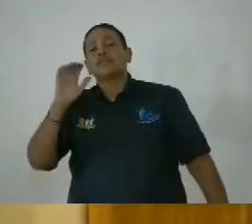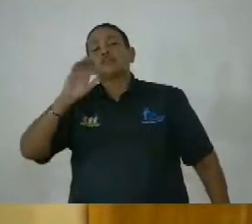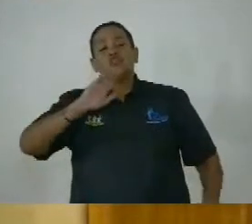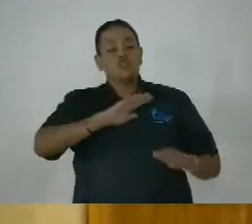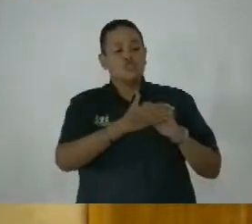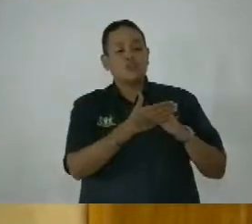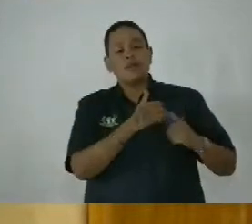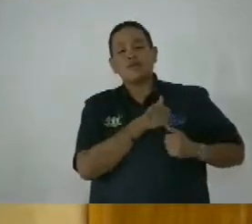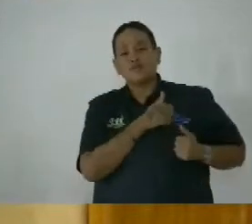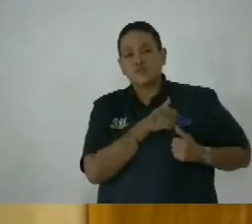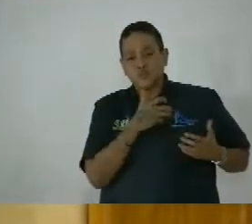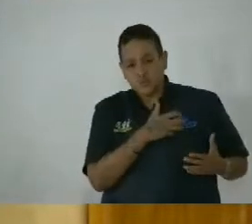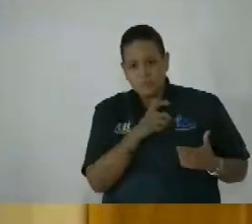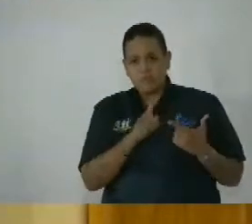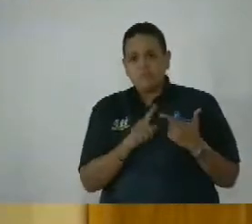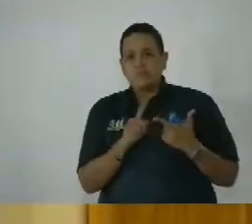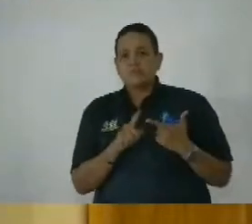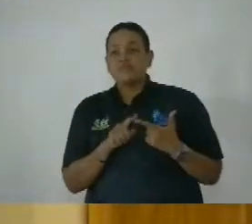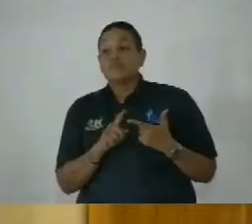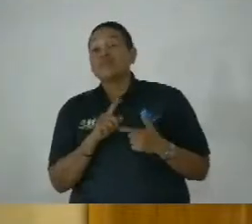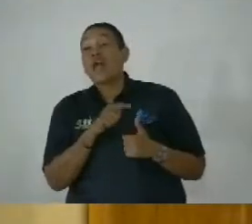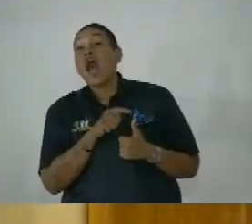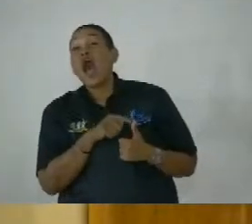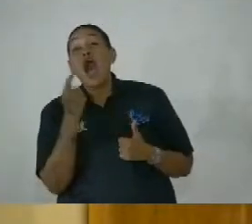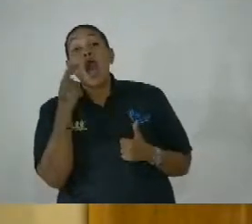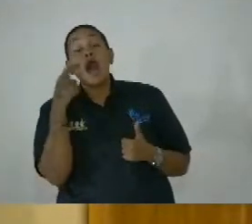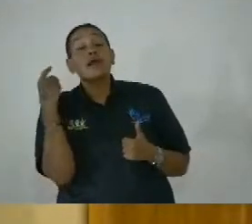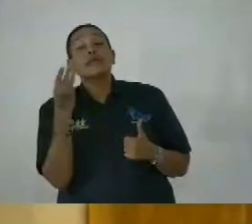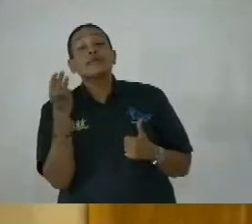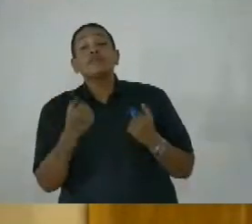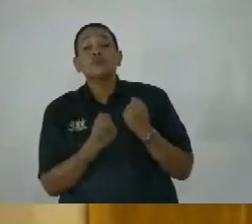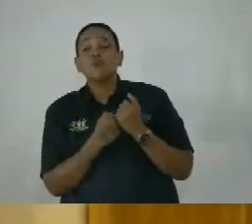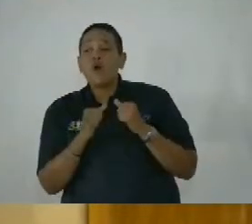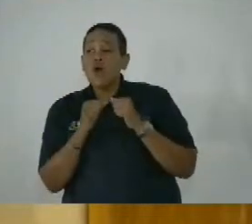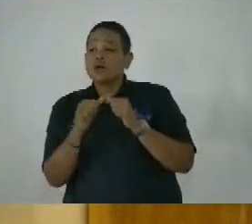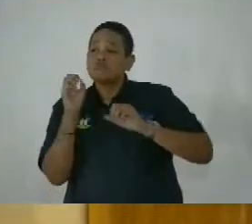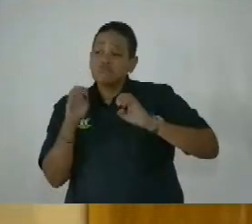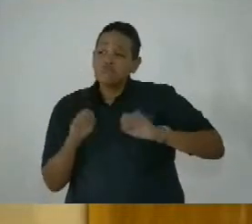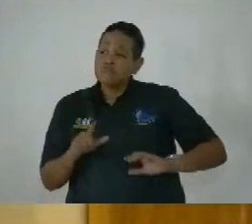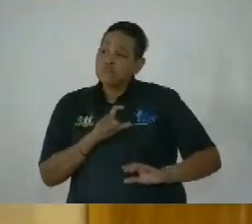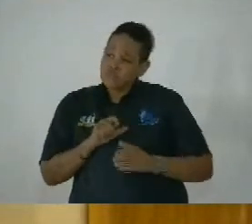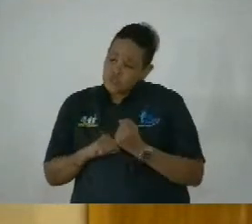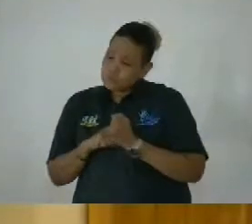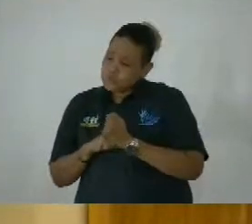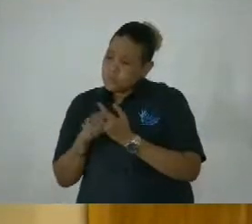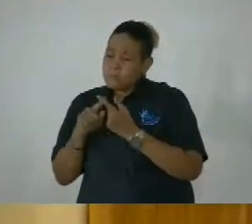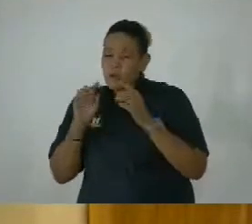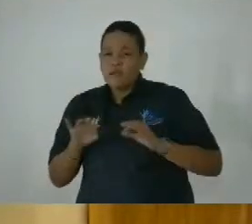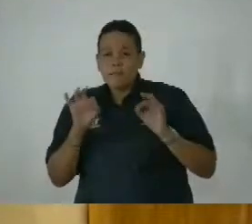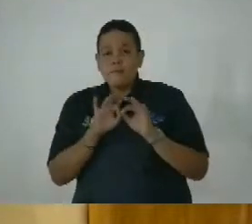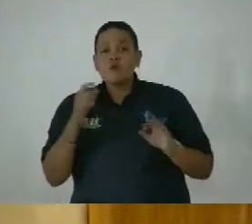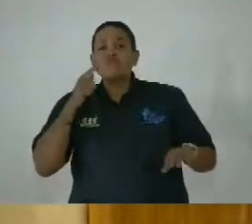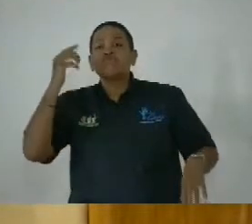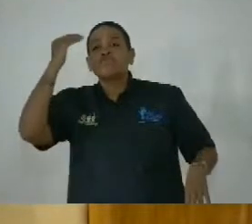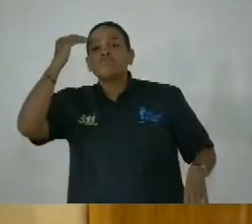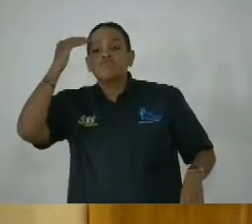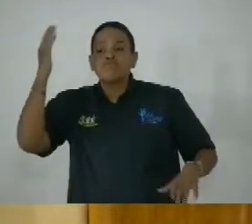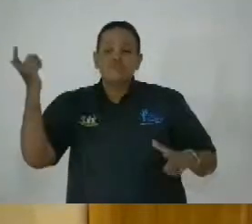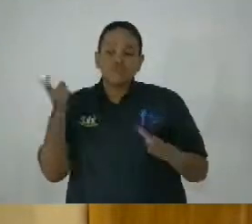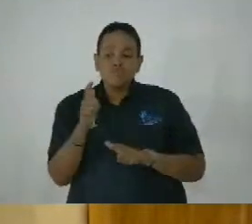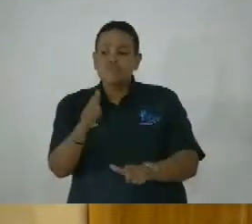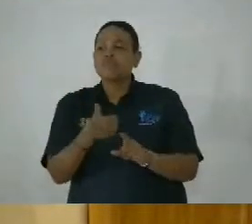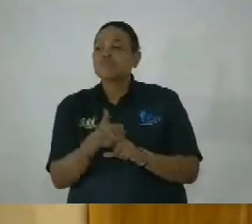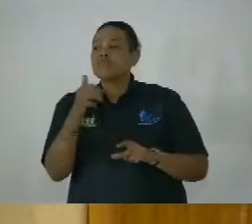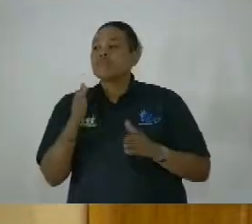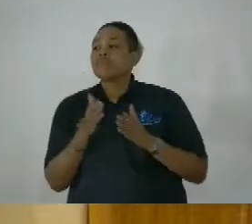Defense Force, always giving support, consistently giving support to the police force, but important in domain awareness, maritime and